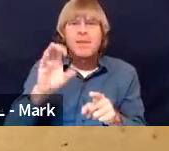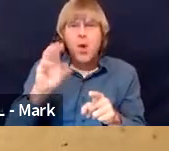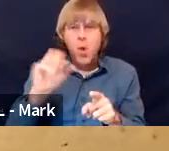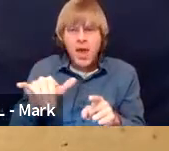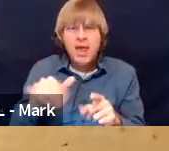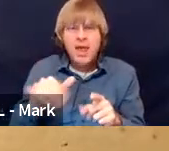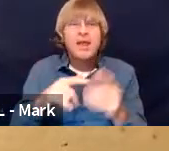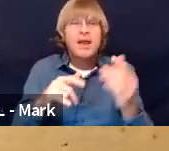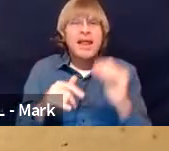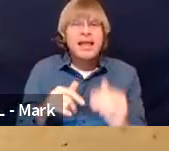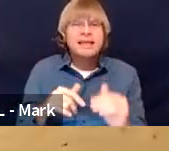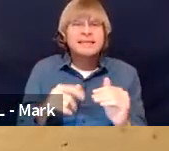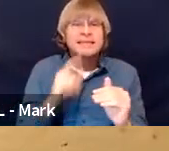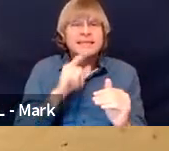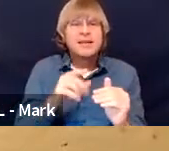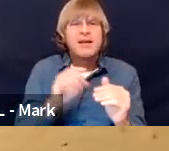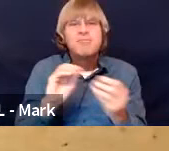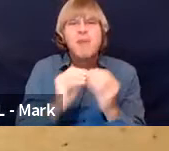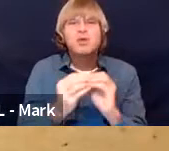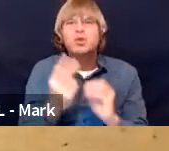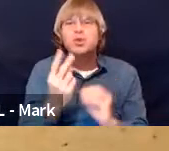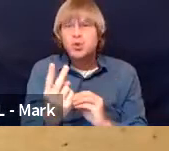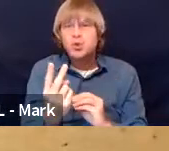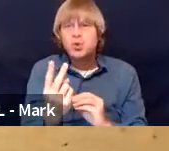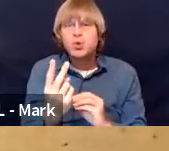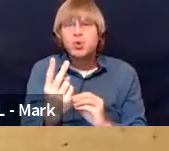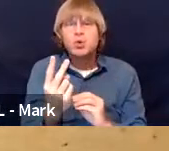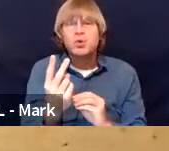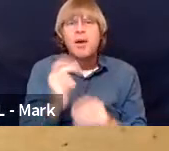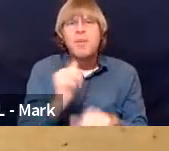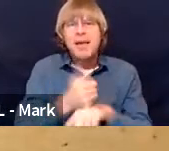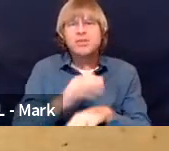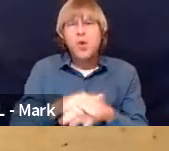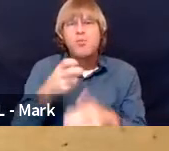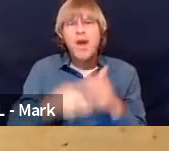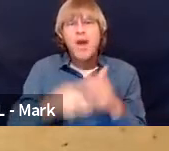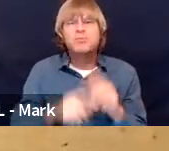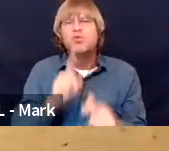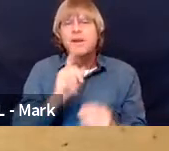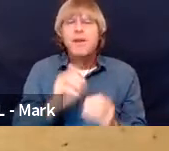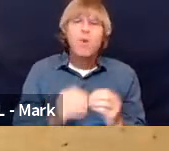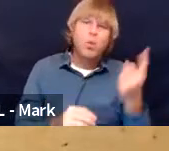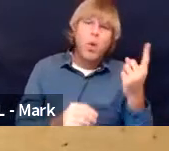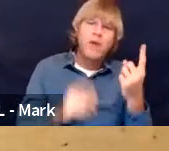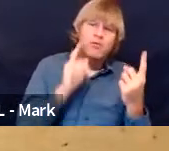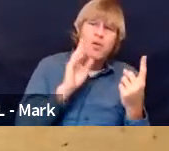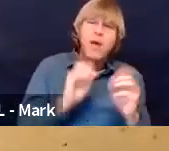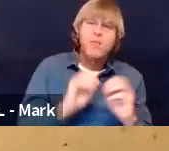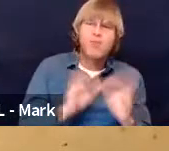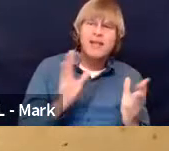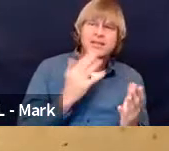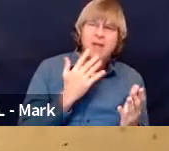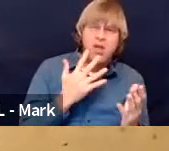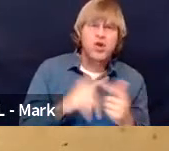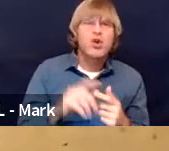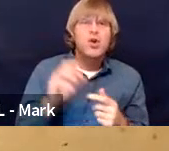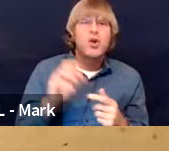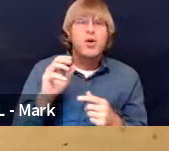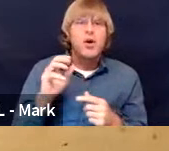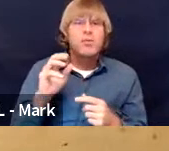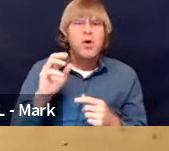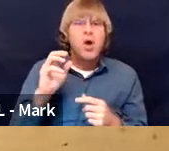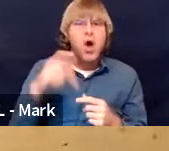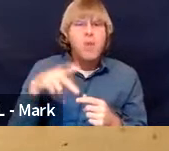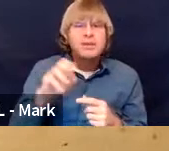go into what is a number two based on price, but really number one in terms of brightness, Opus or Sterling